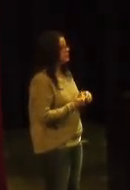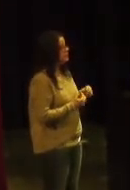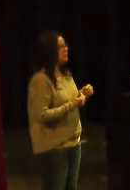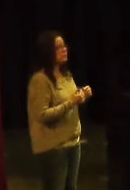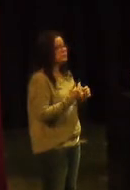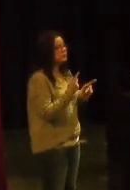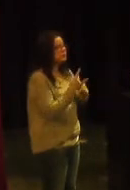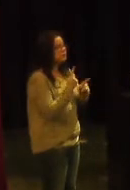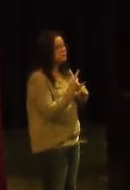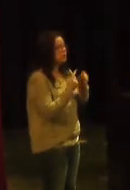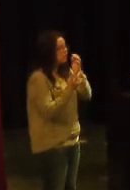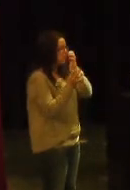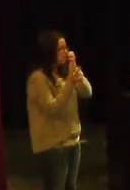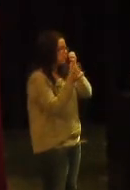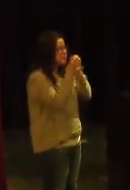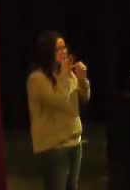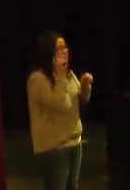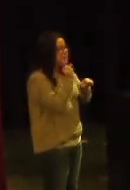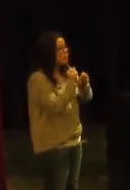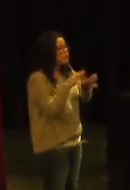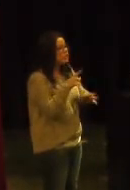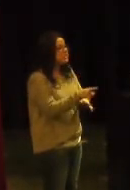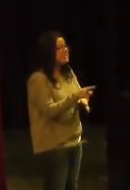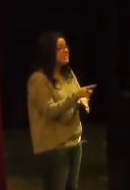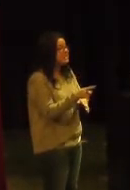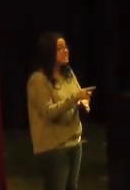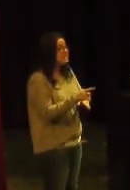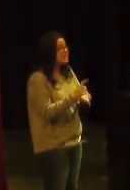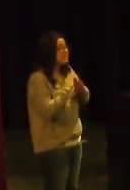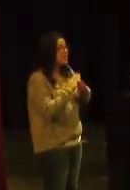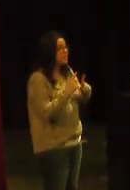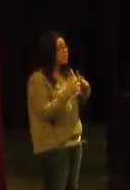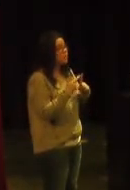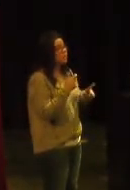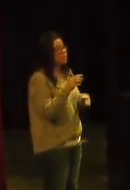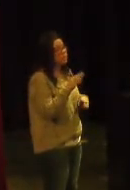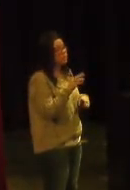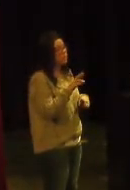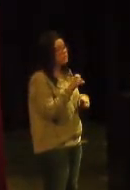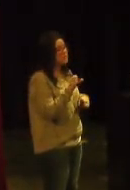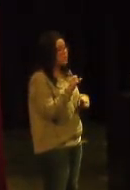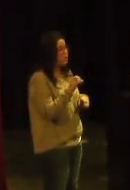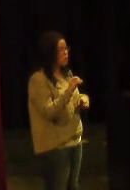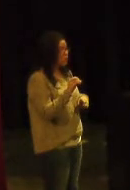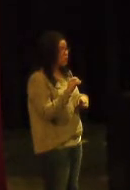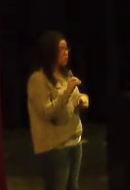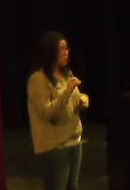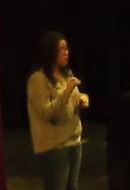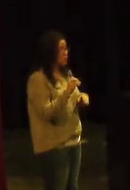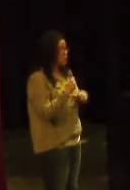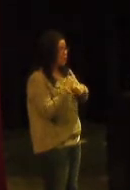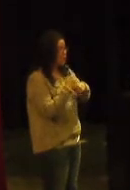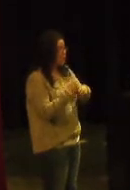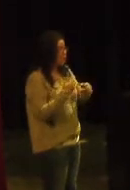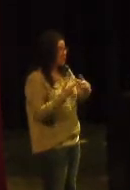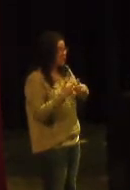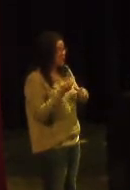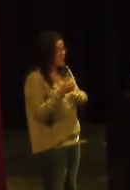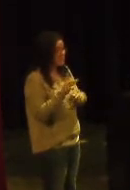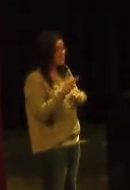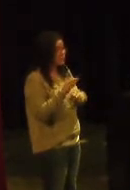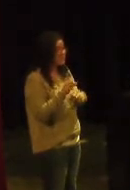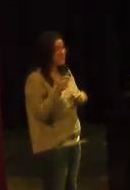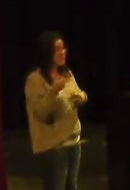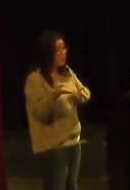out. The farm workers that he defended were from the Bracero movement of the 1940s. They were invited to come here. They were asked to come